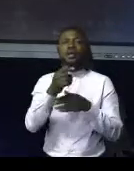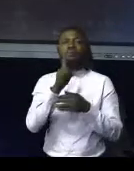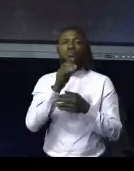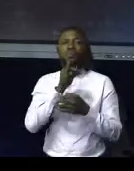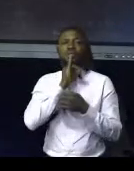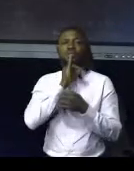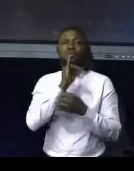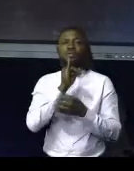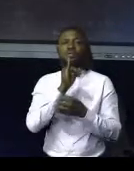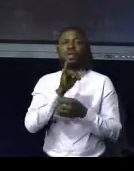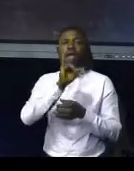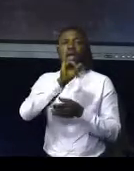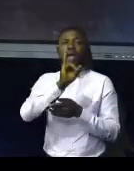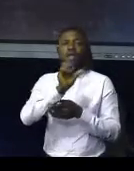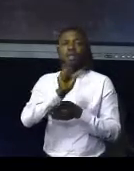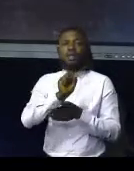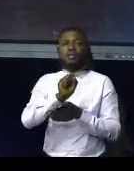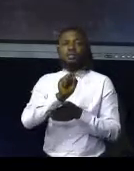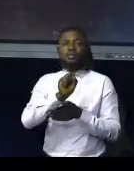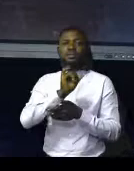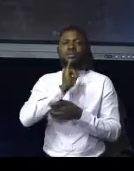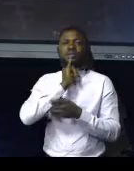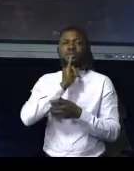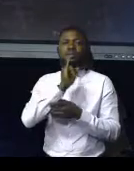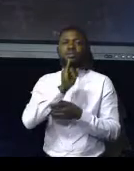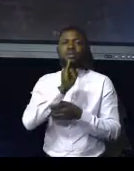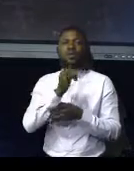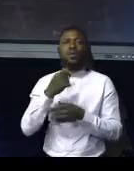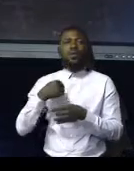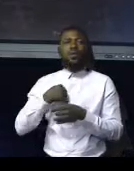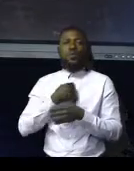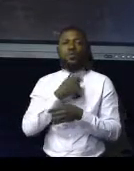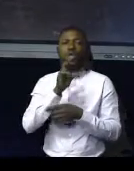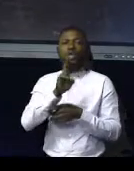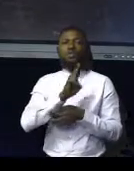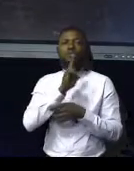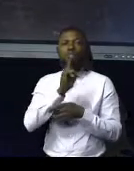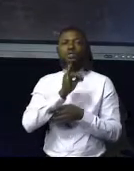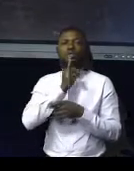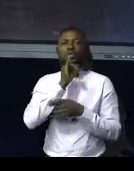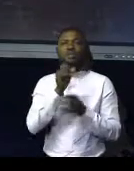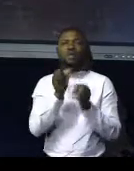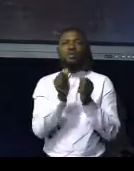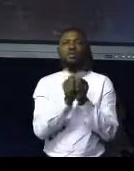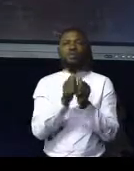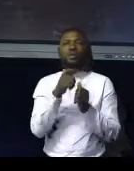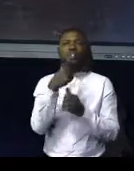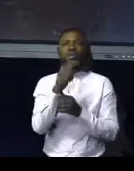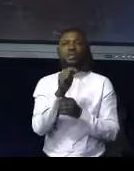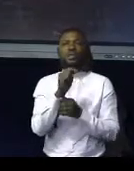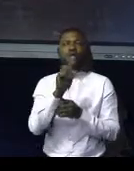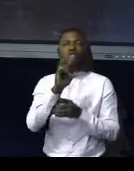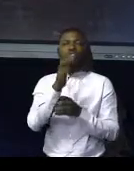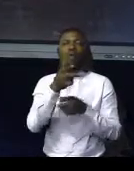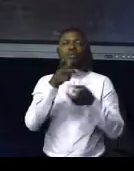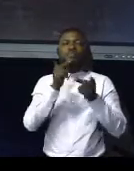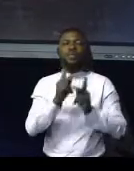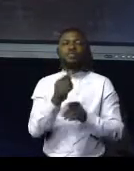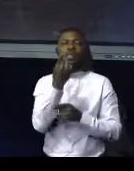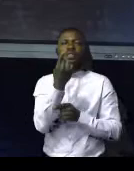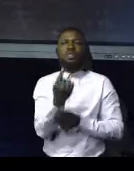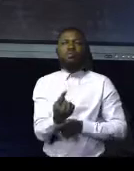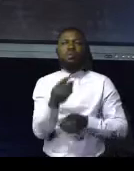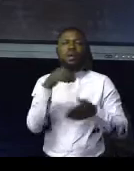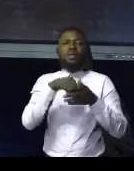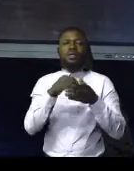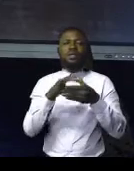one is. Is, is. We use is with the third person singular in